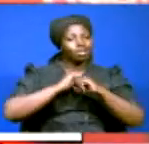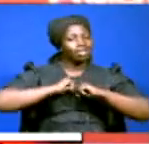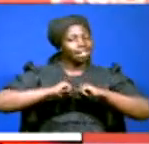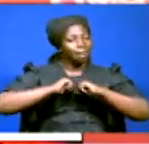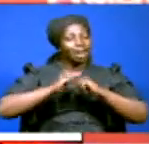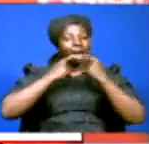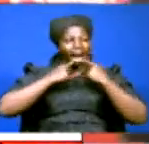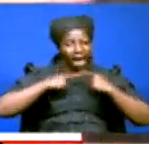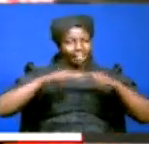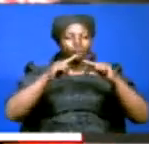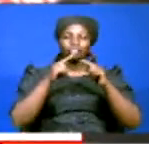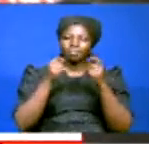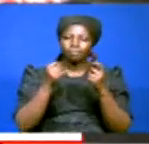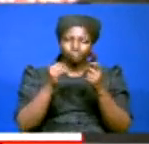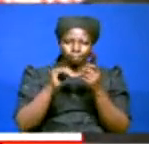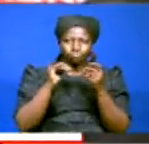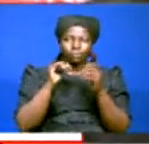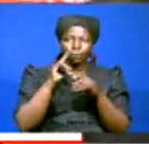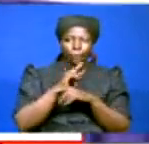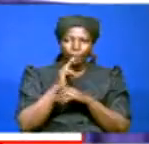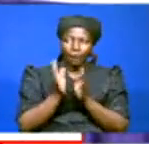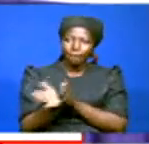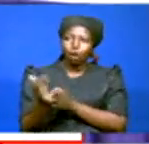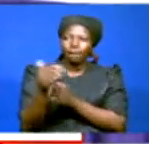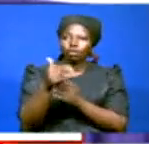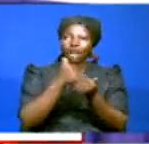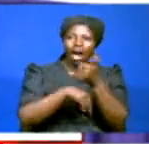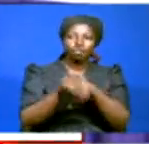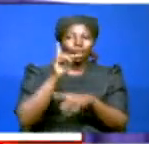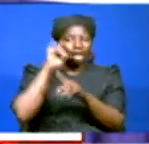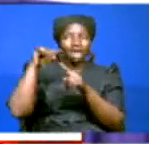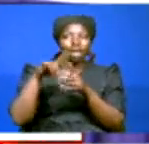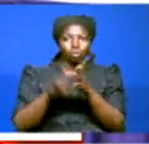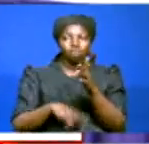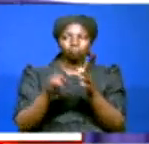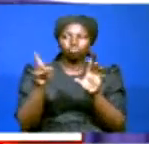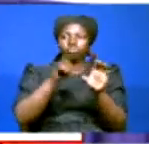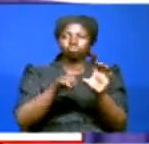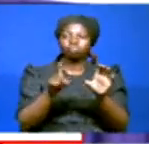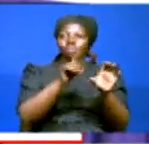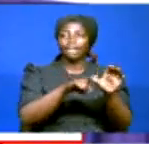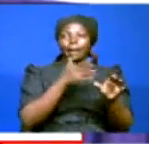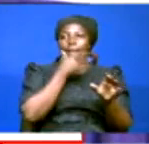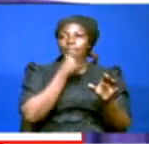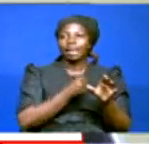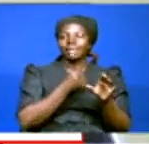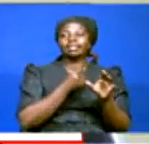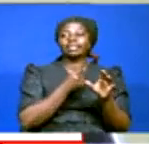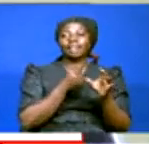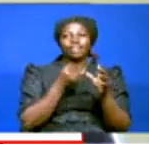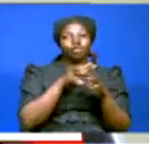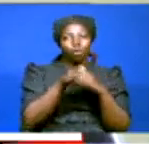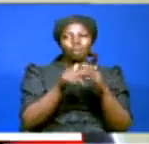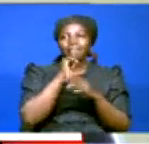massive mobilization exercise geared towards enlisting men of all ages into the association in order to